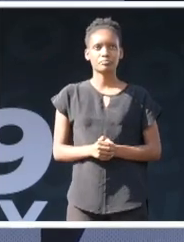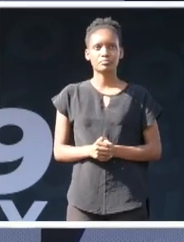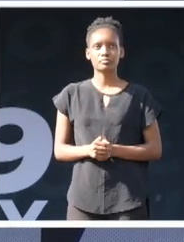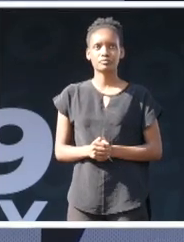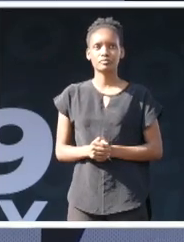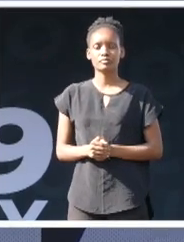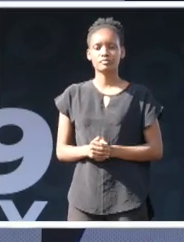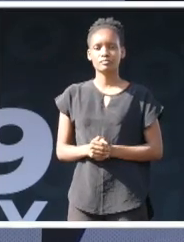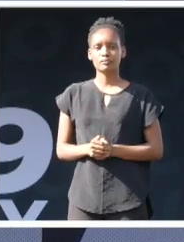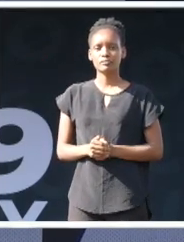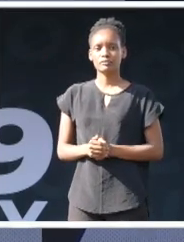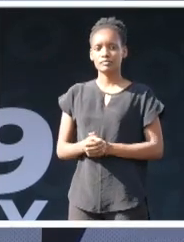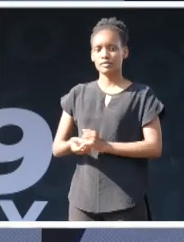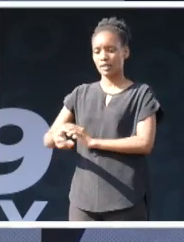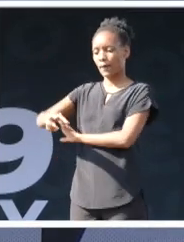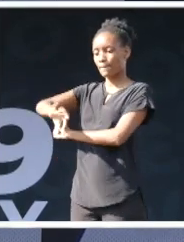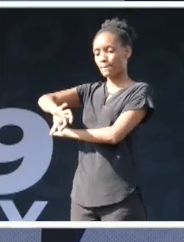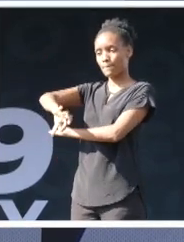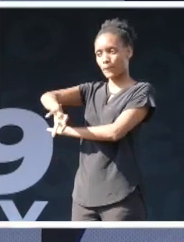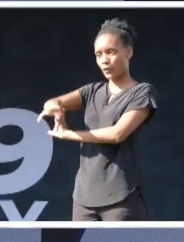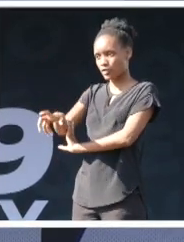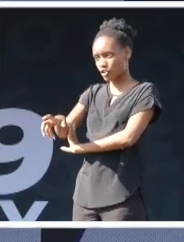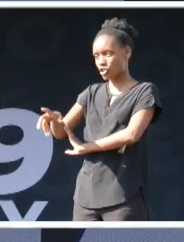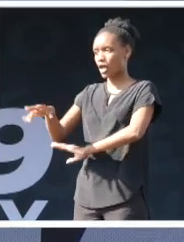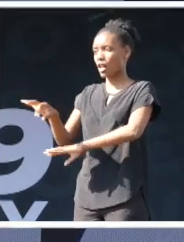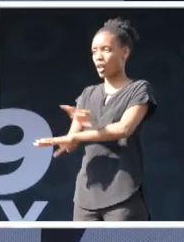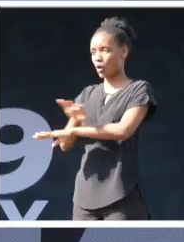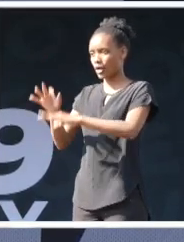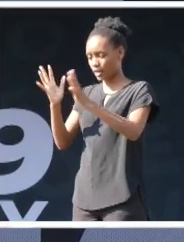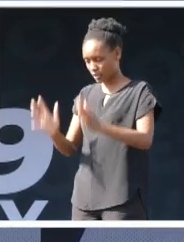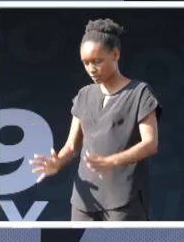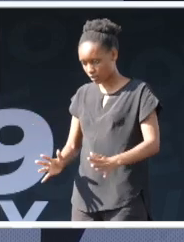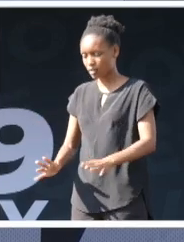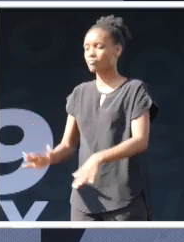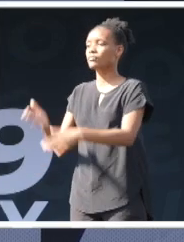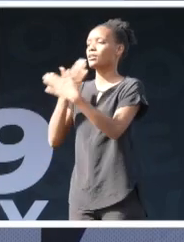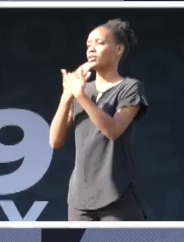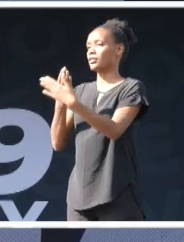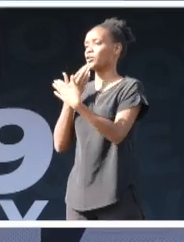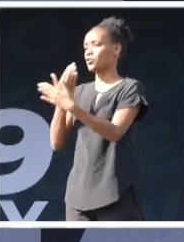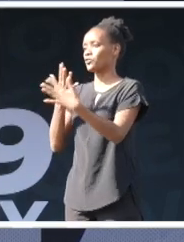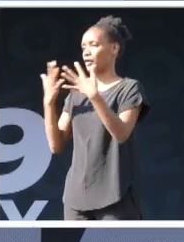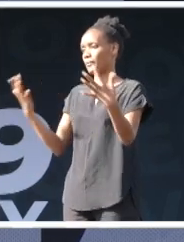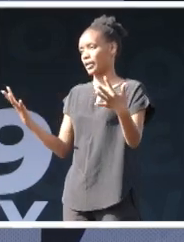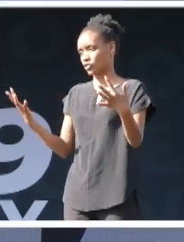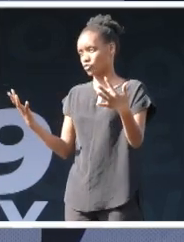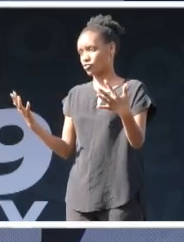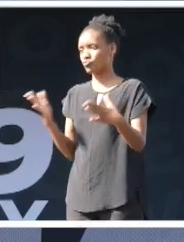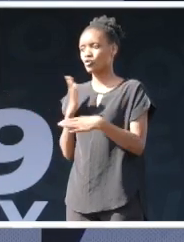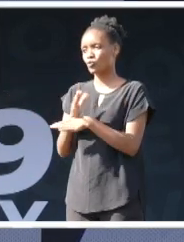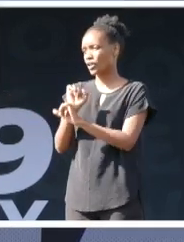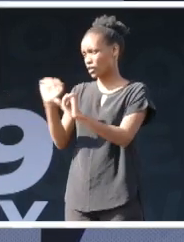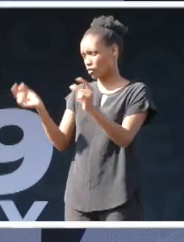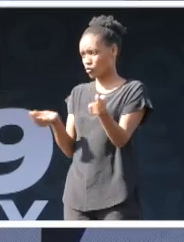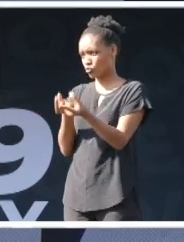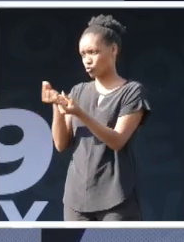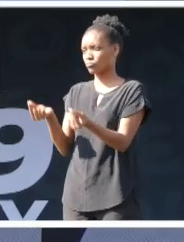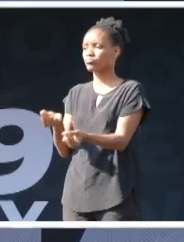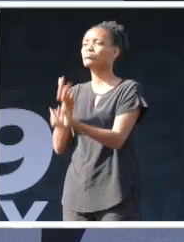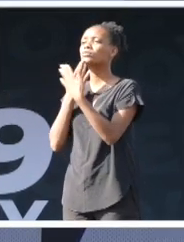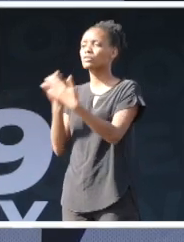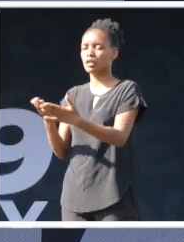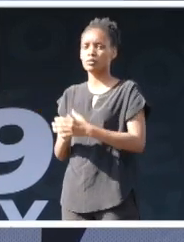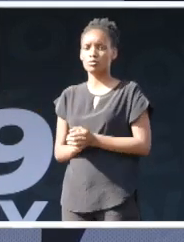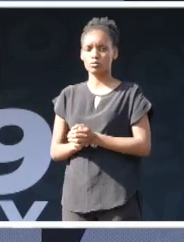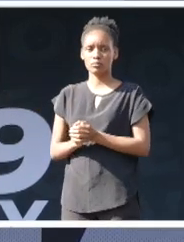To our provincial organizers, thank you very much. Thanks for the work that you are doing. To